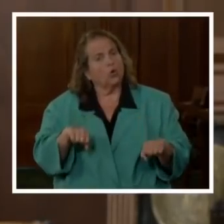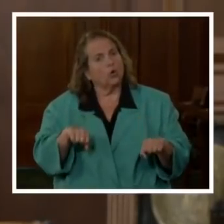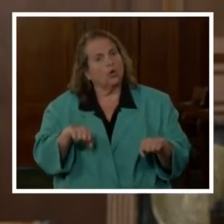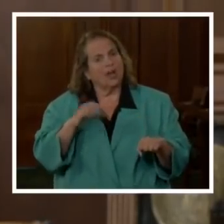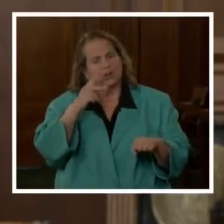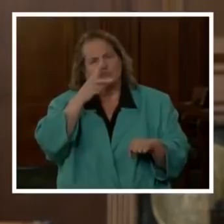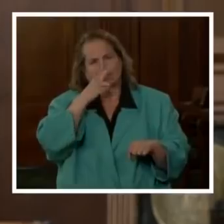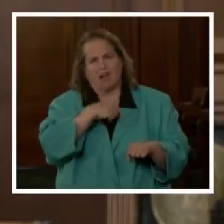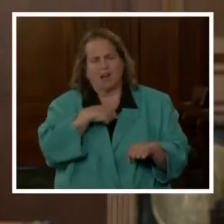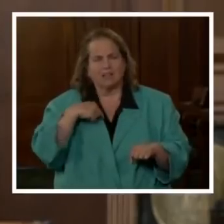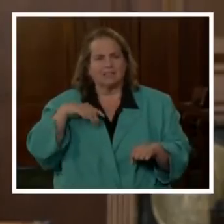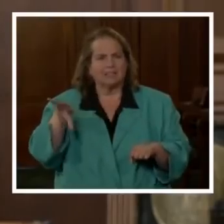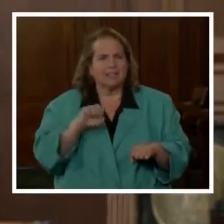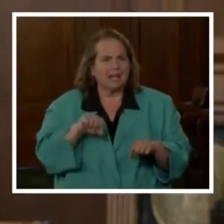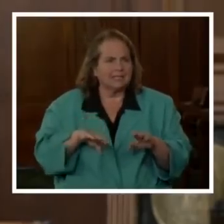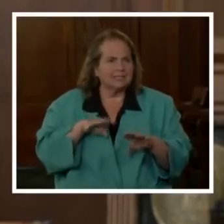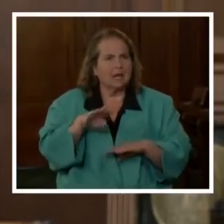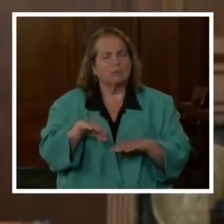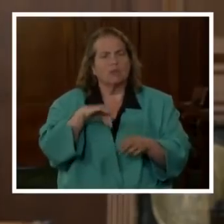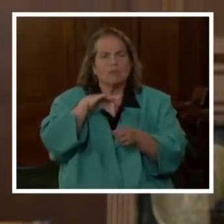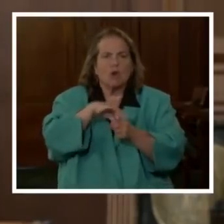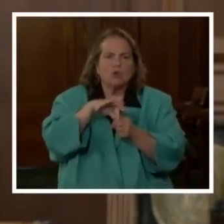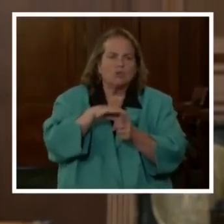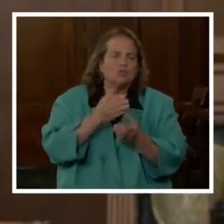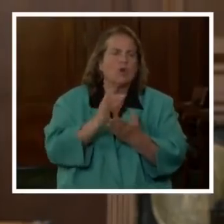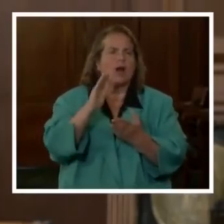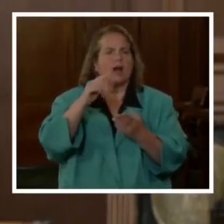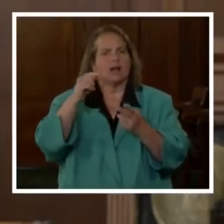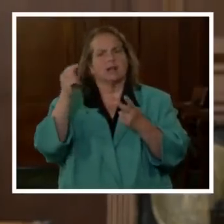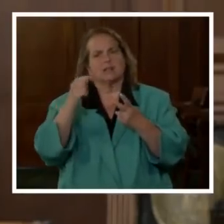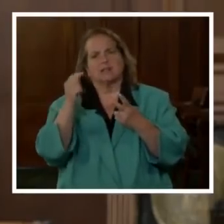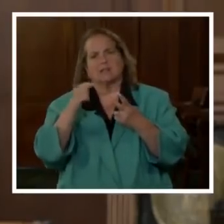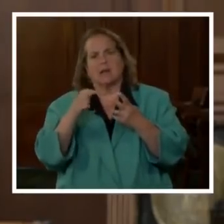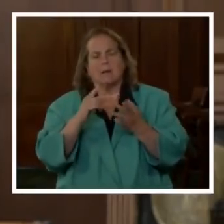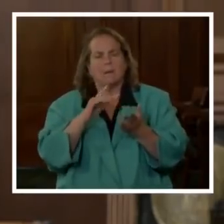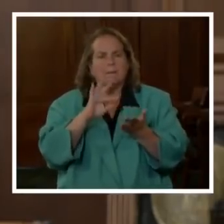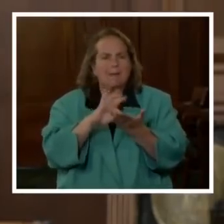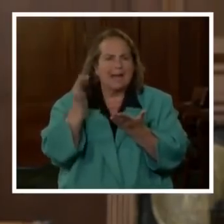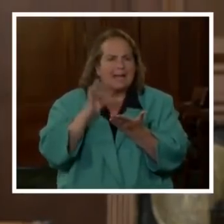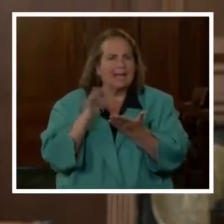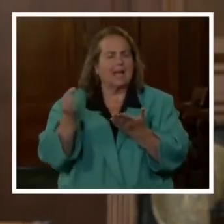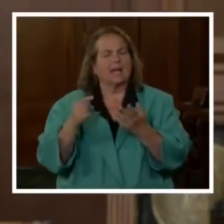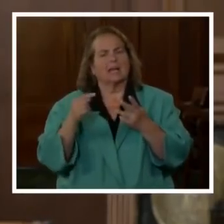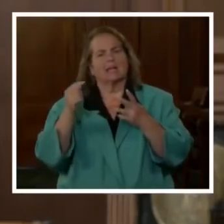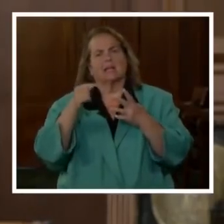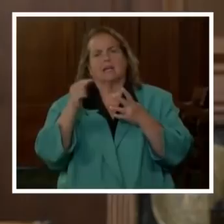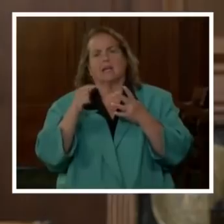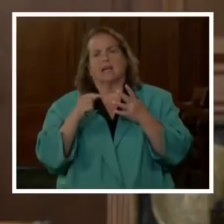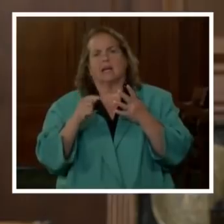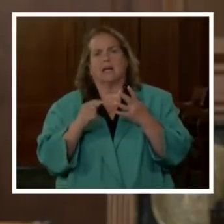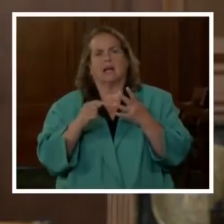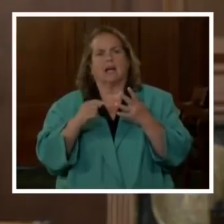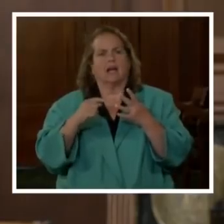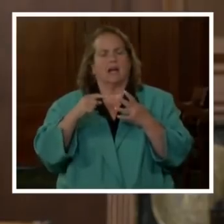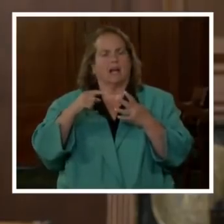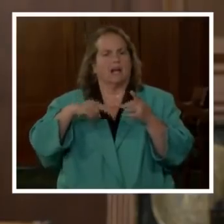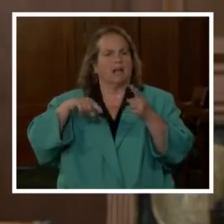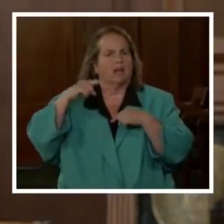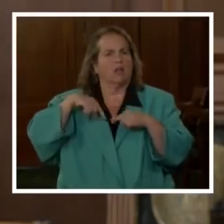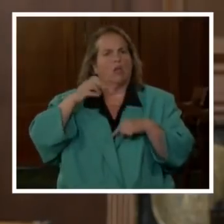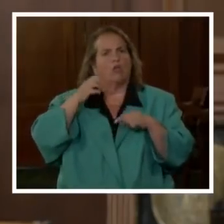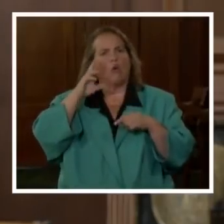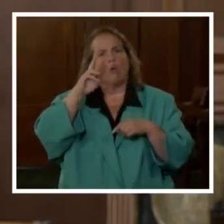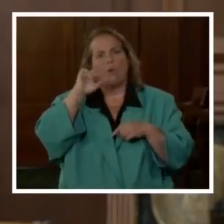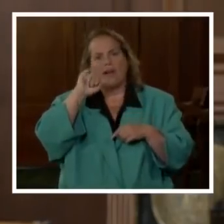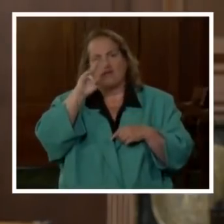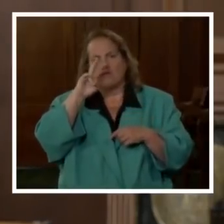you saw us take steps like voting rights and Medicaid, rolling back the